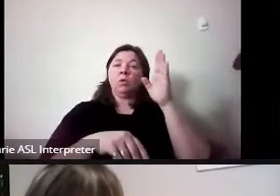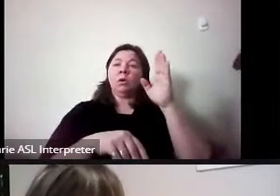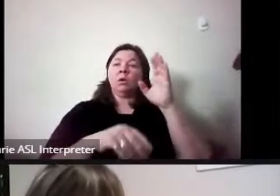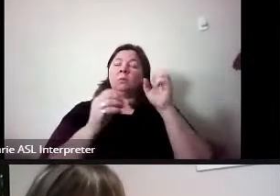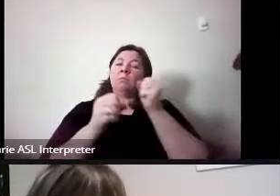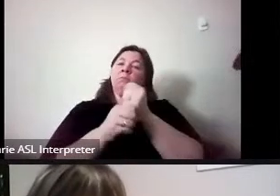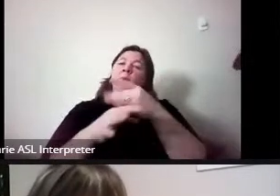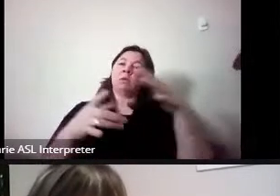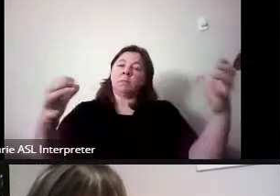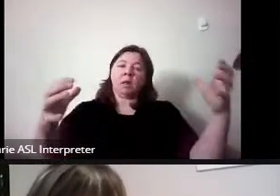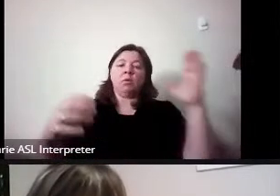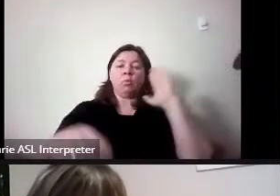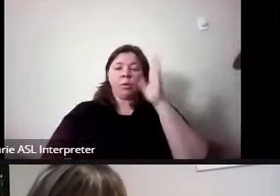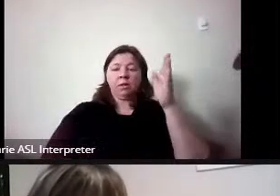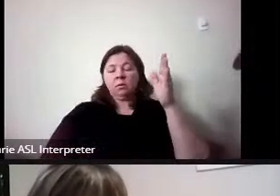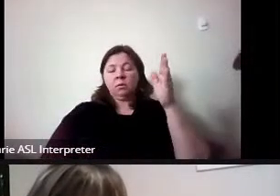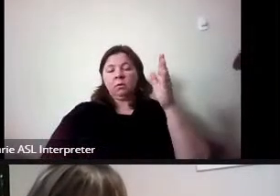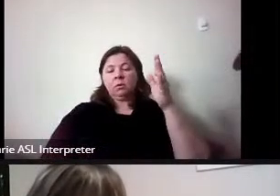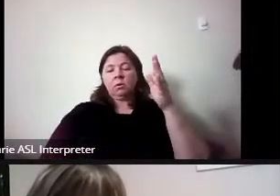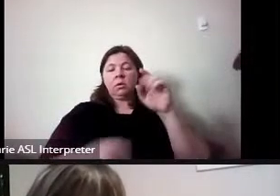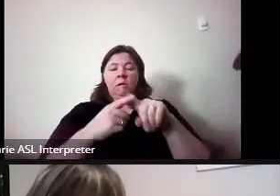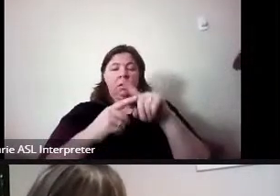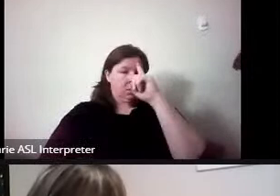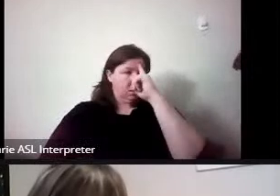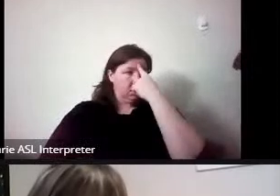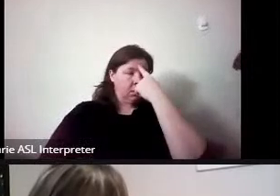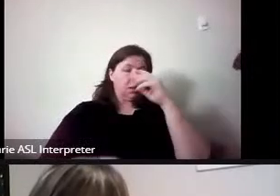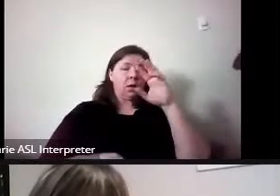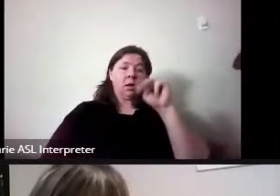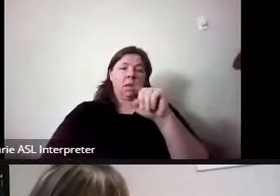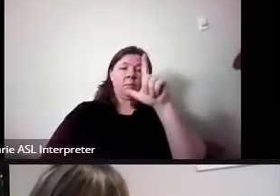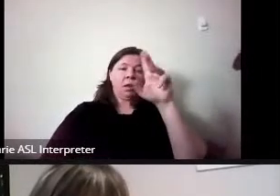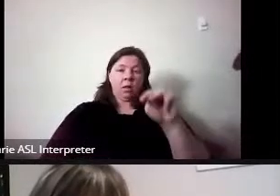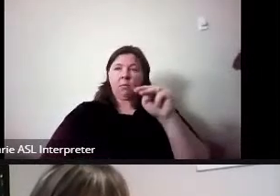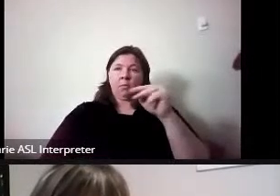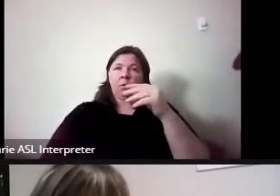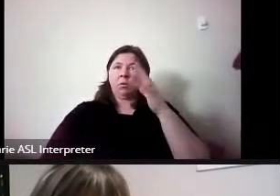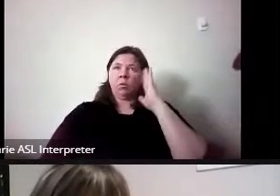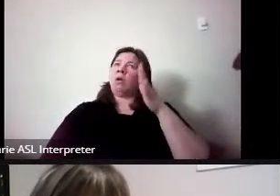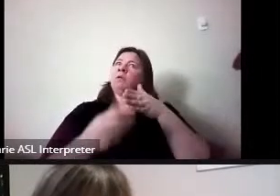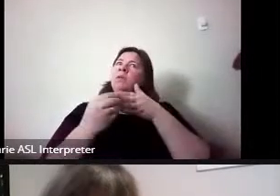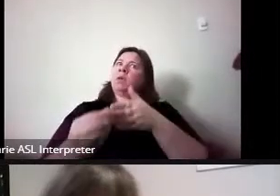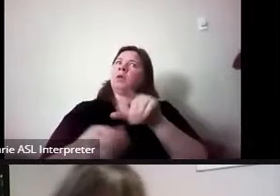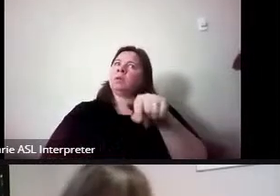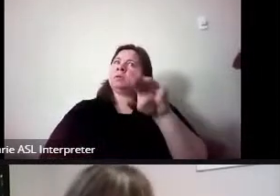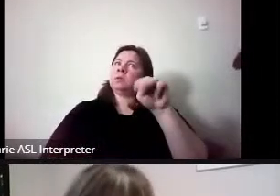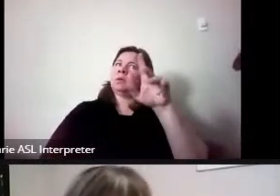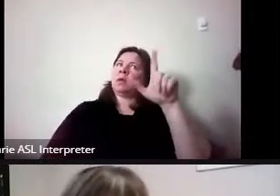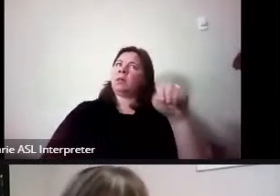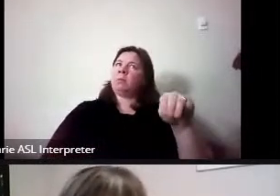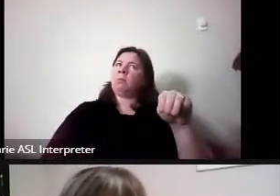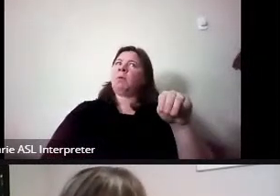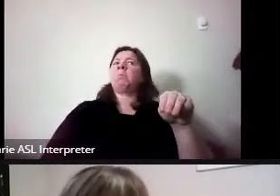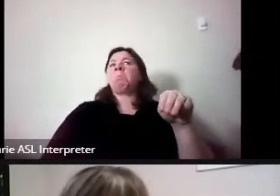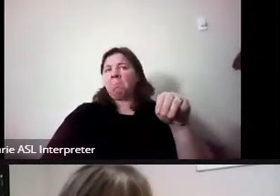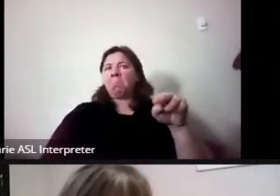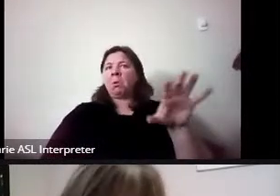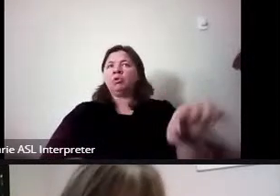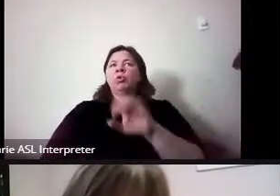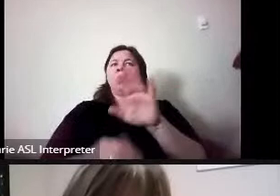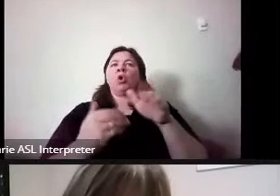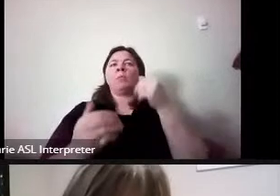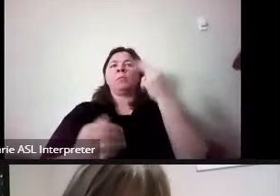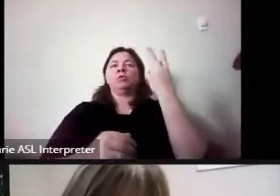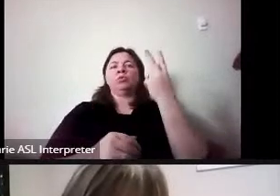because lot of MLM leader we attracted, but they were like, oh, this is MLM, this is MLM. But it took almost